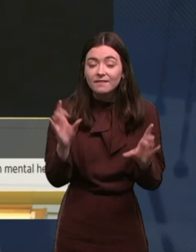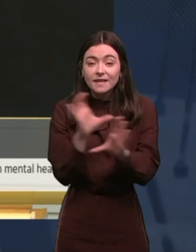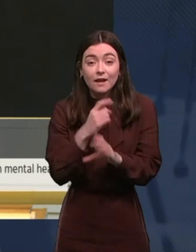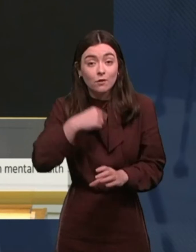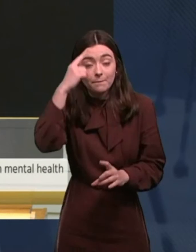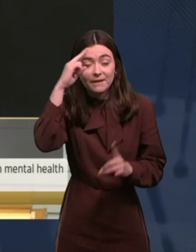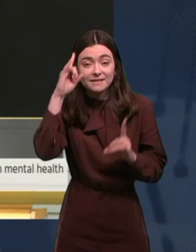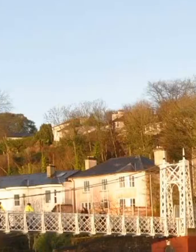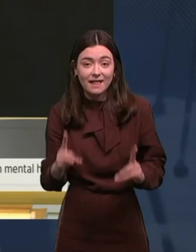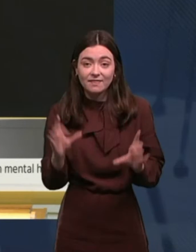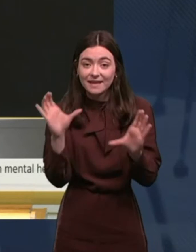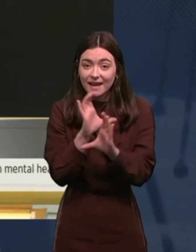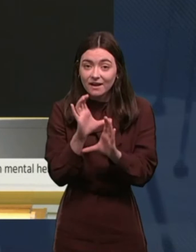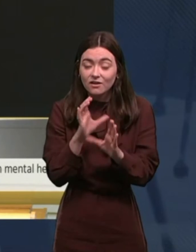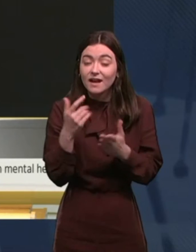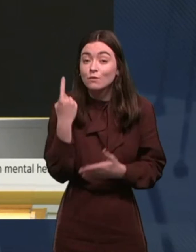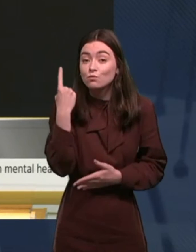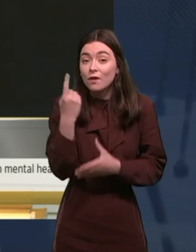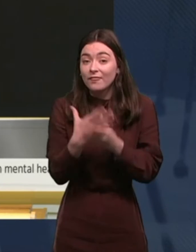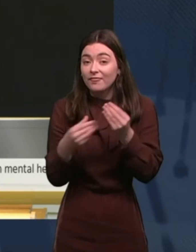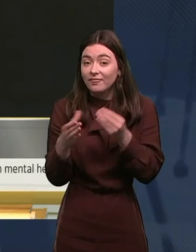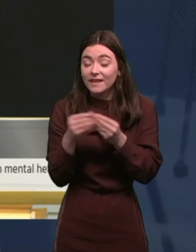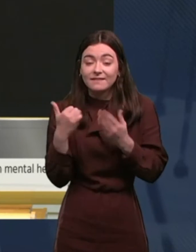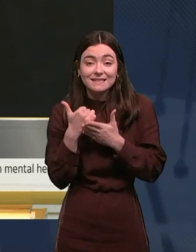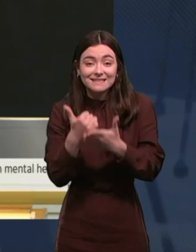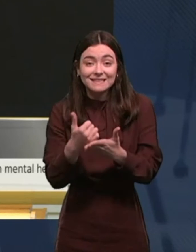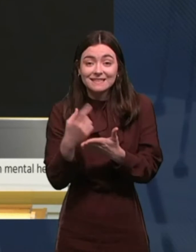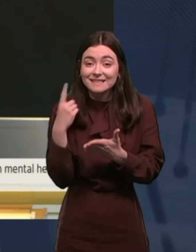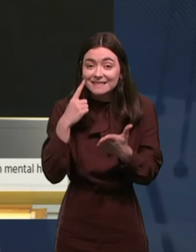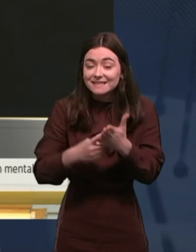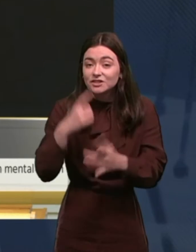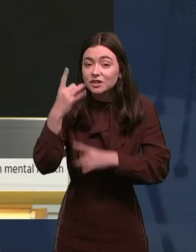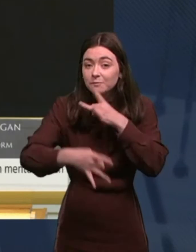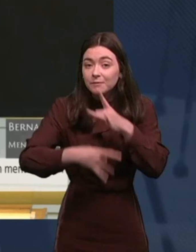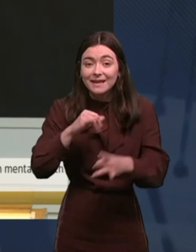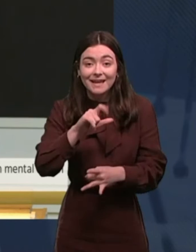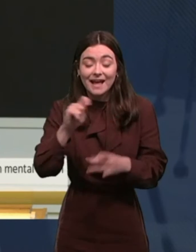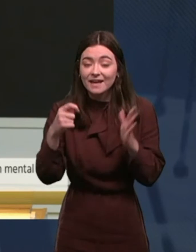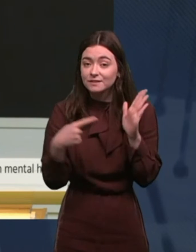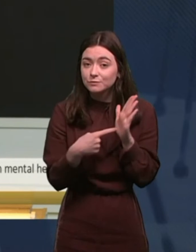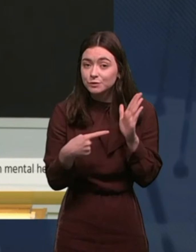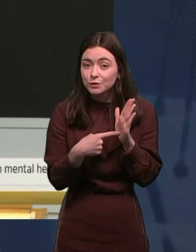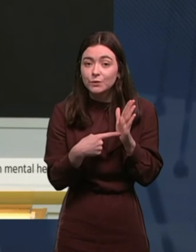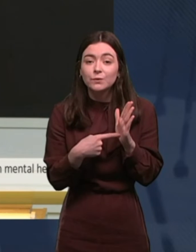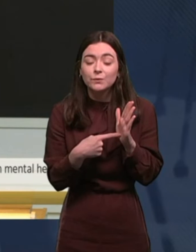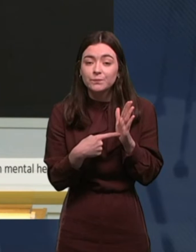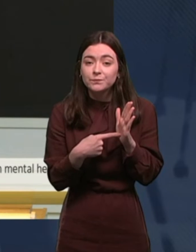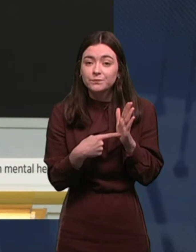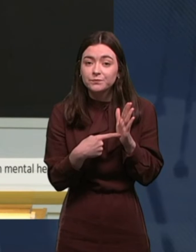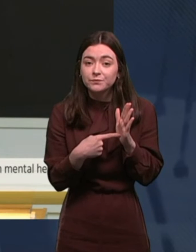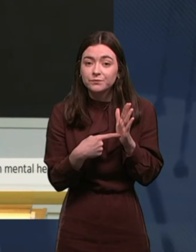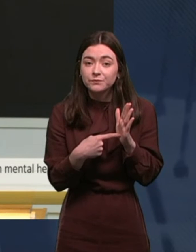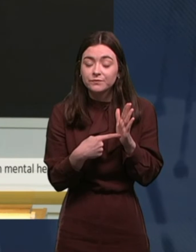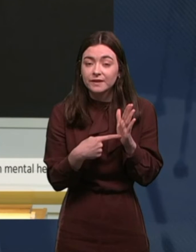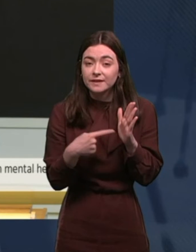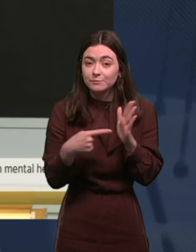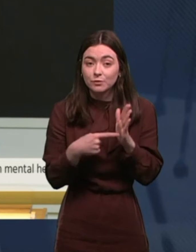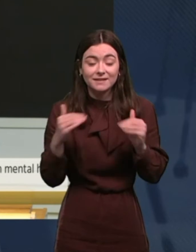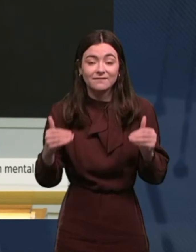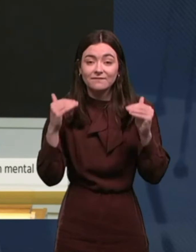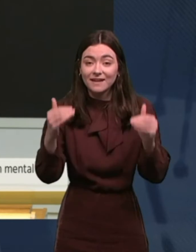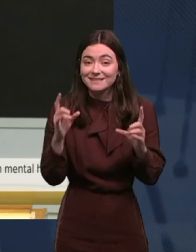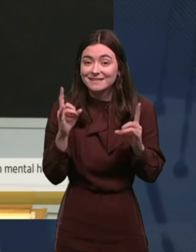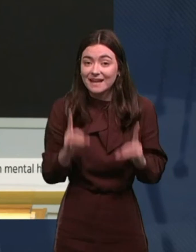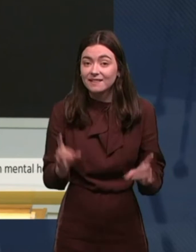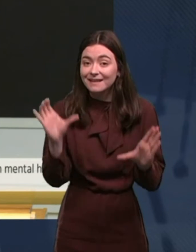mental healthcare, and the assisted decision. One of the things that the Assisted Decision Making Act is going to do is to put advanced healthcare